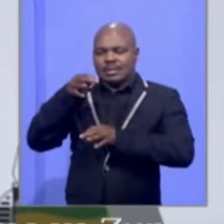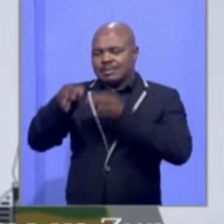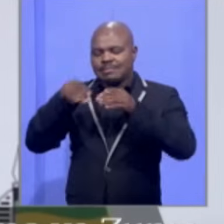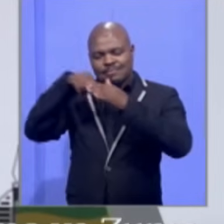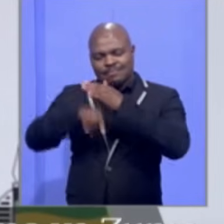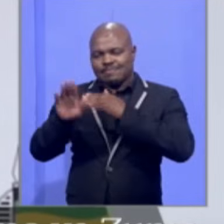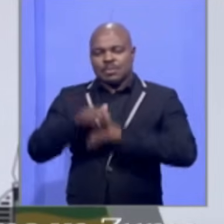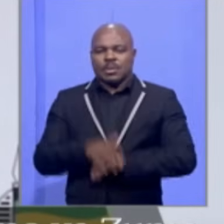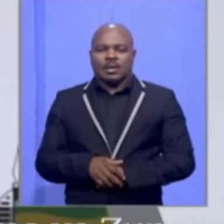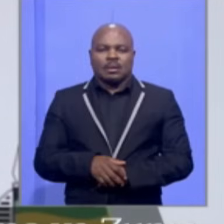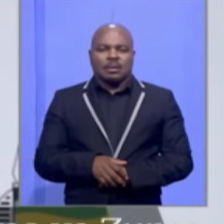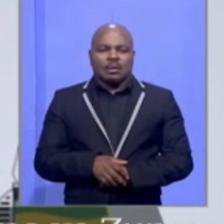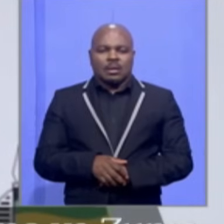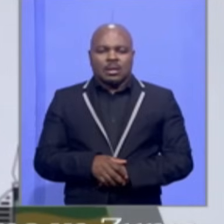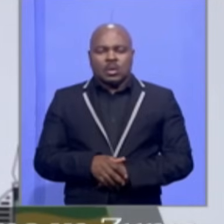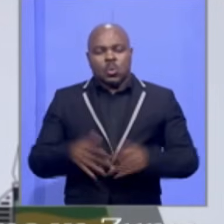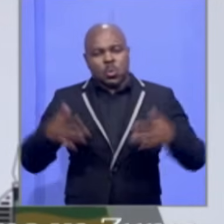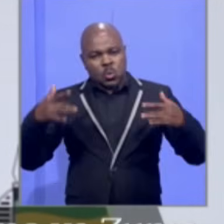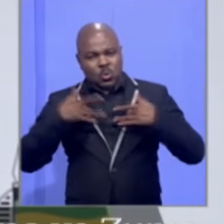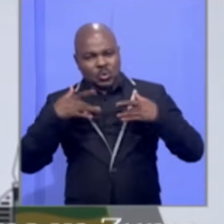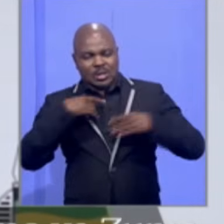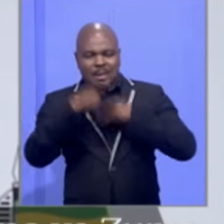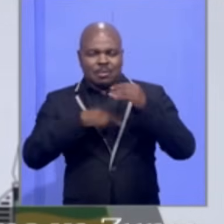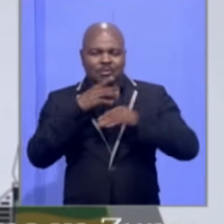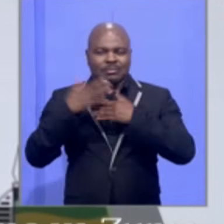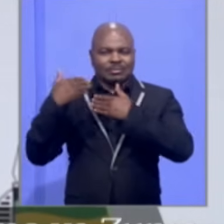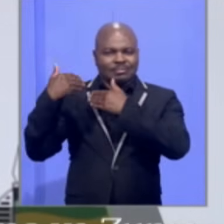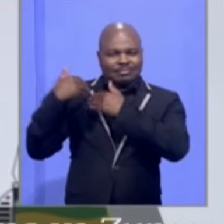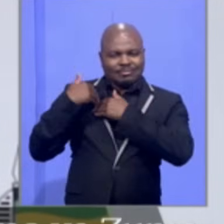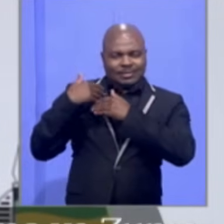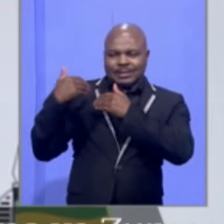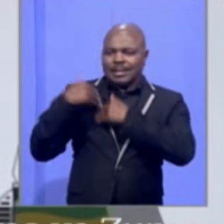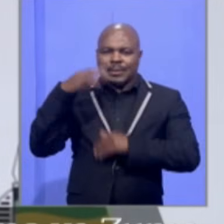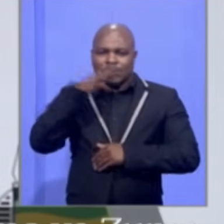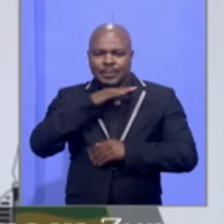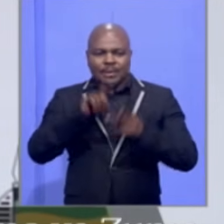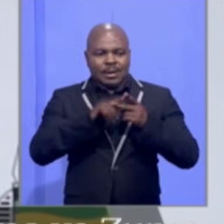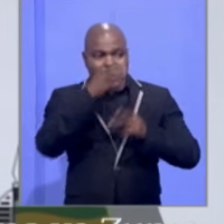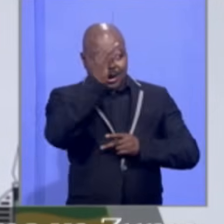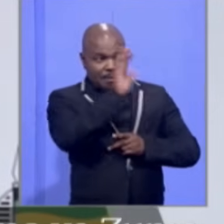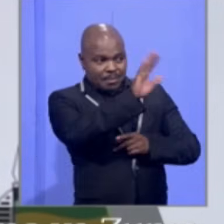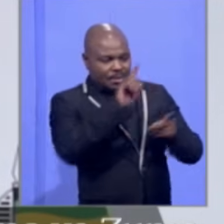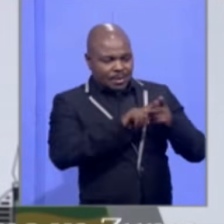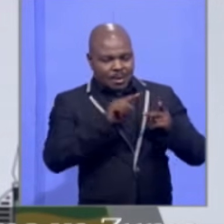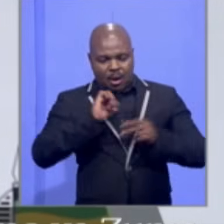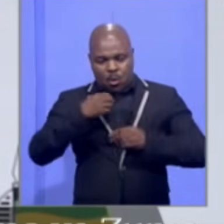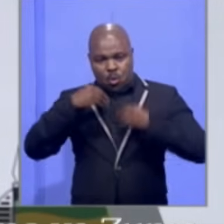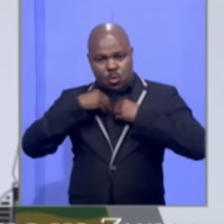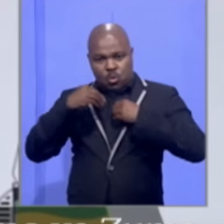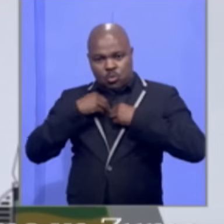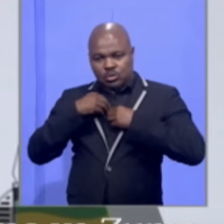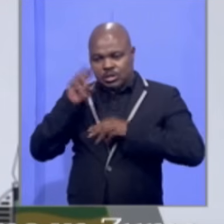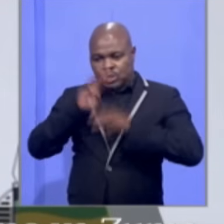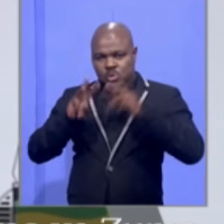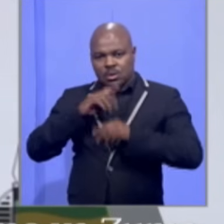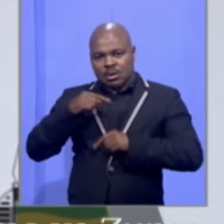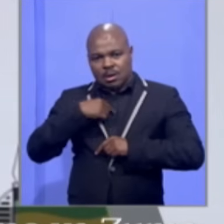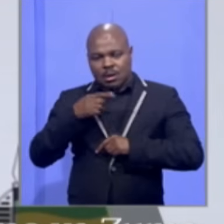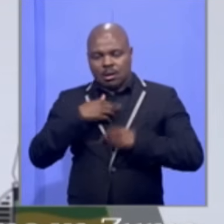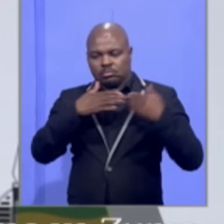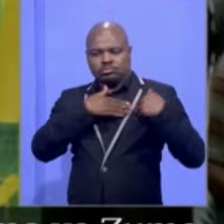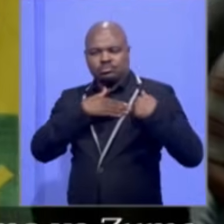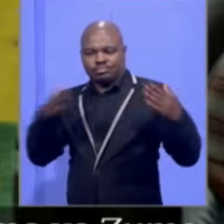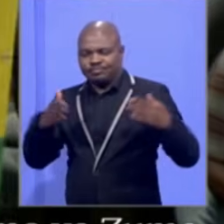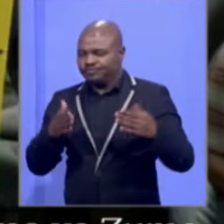mean, security concerns come from the state side and even our own security. And it's not up to me to reveal